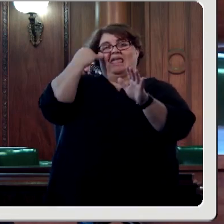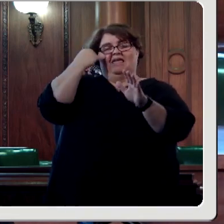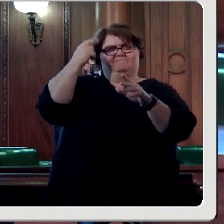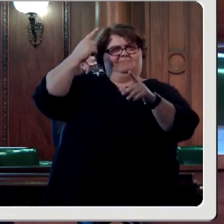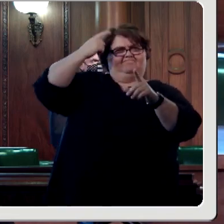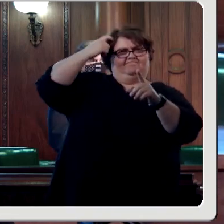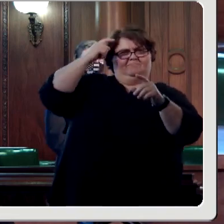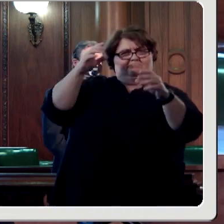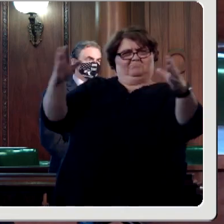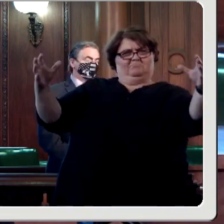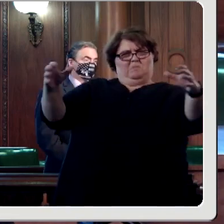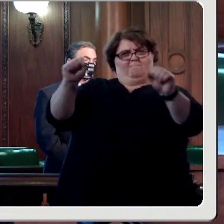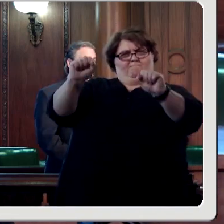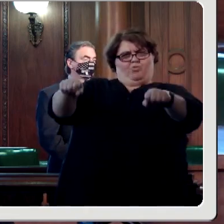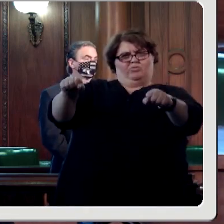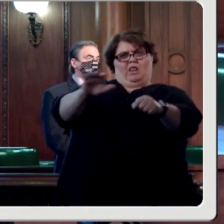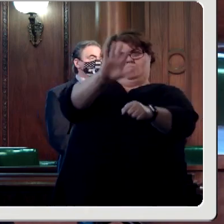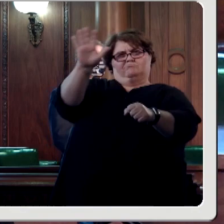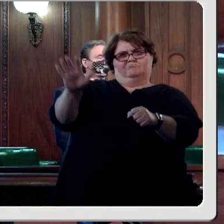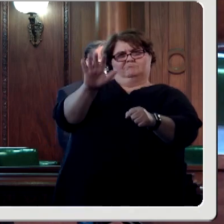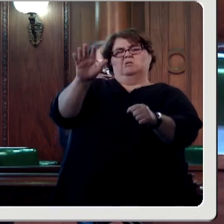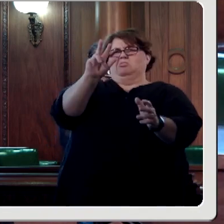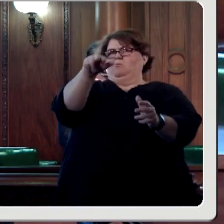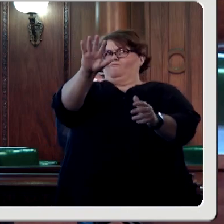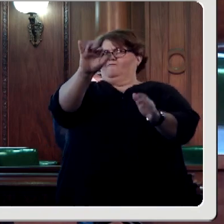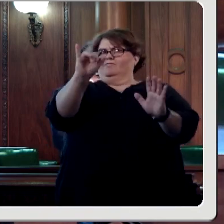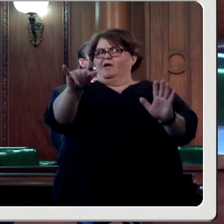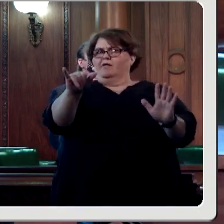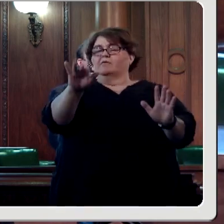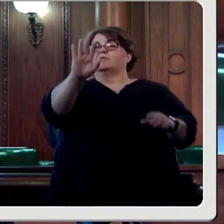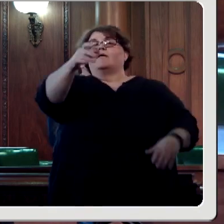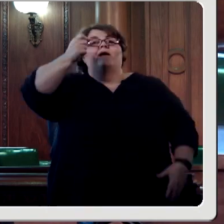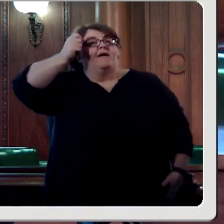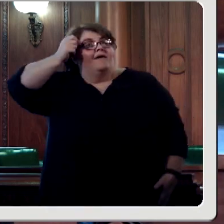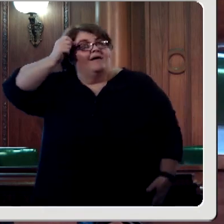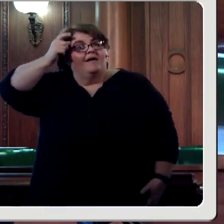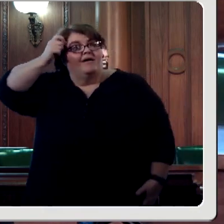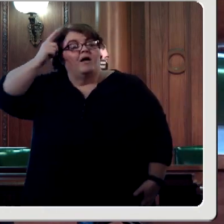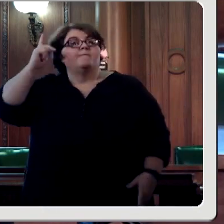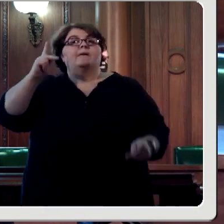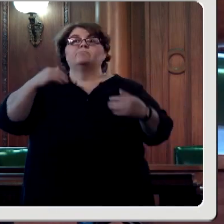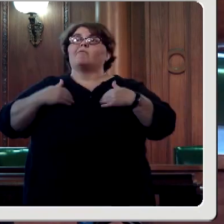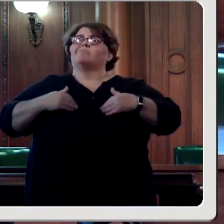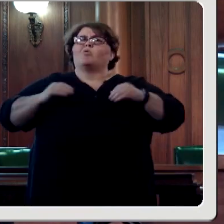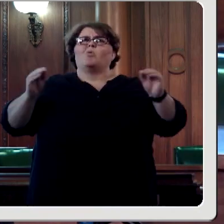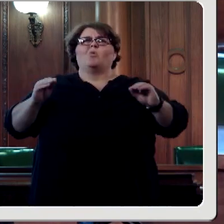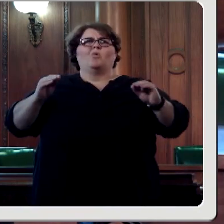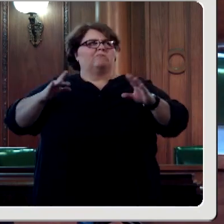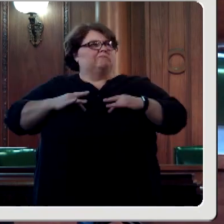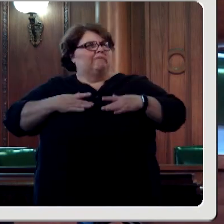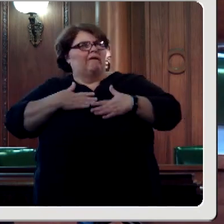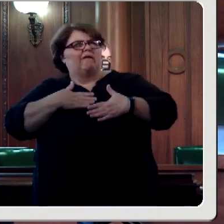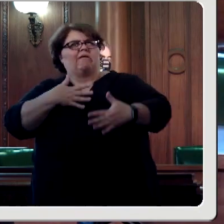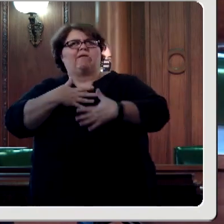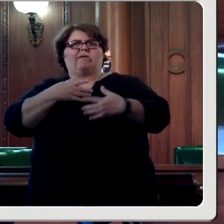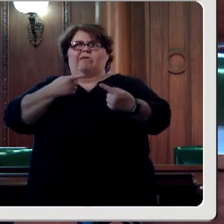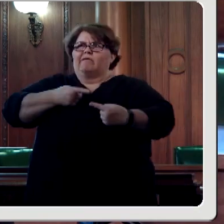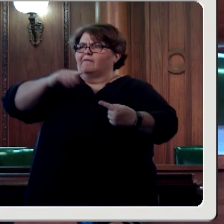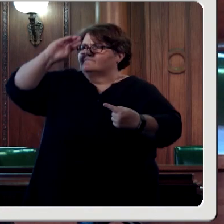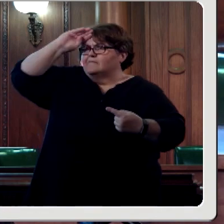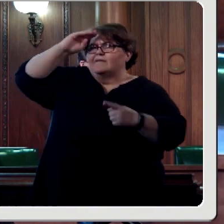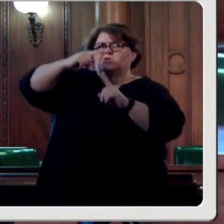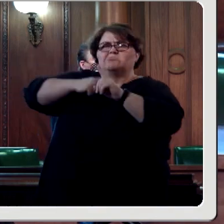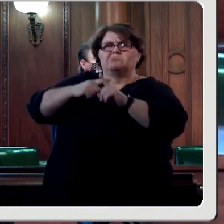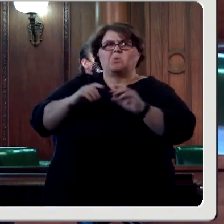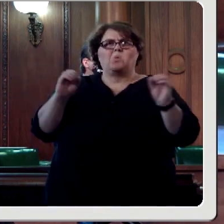we think is related to asymptomatic infections or people with few symptoms earlier in the disease. That relates